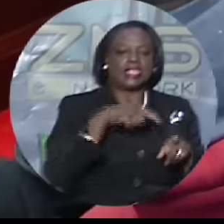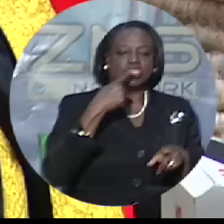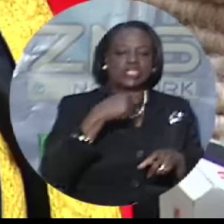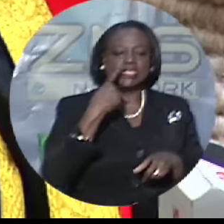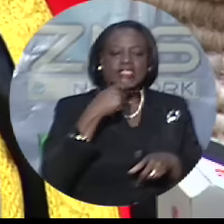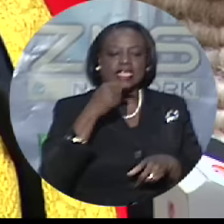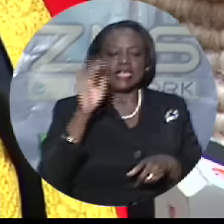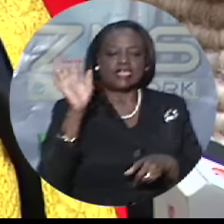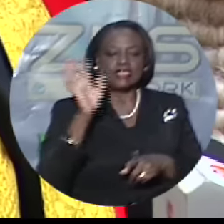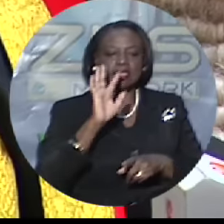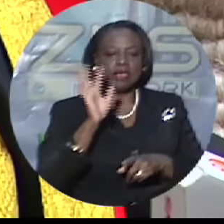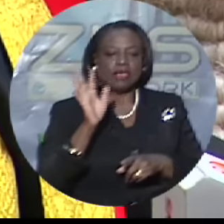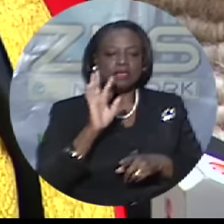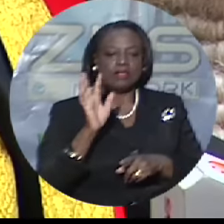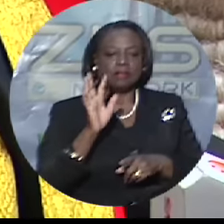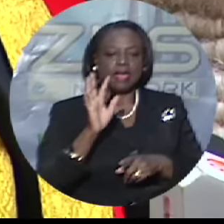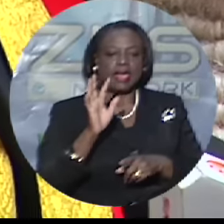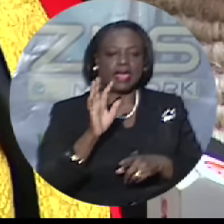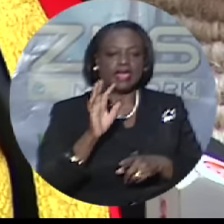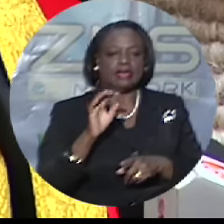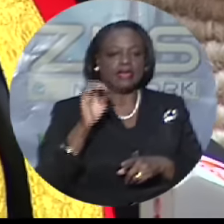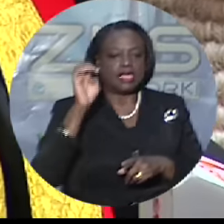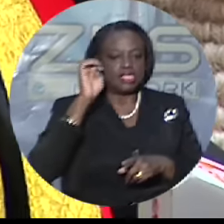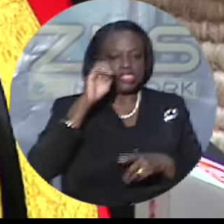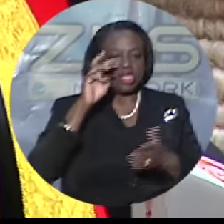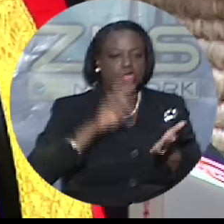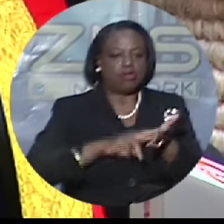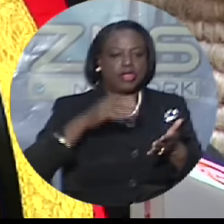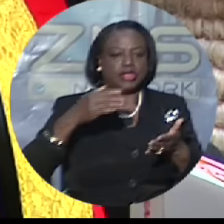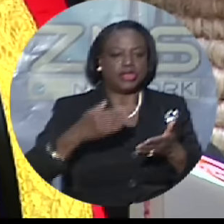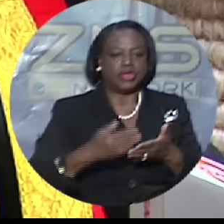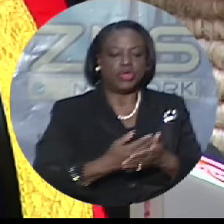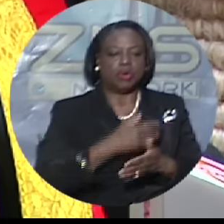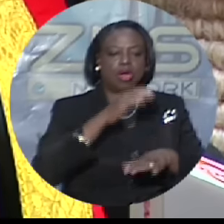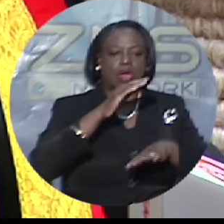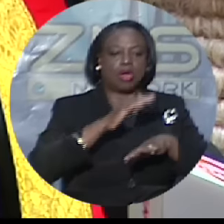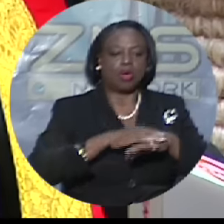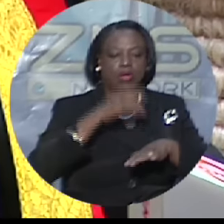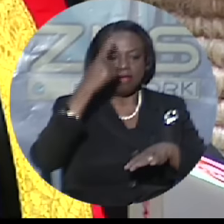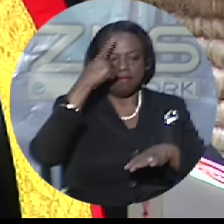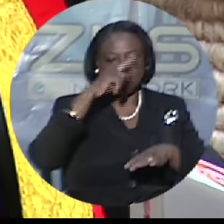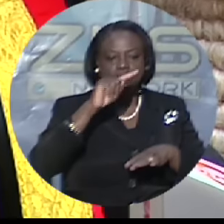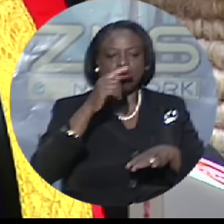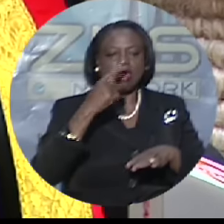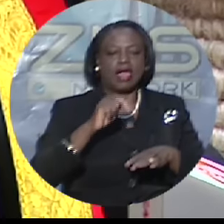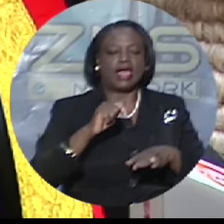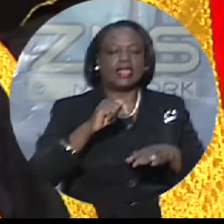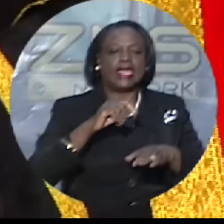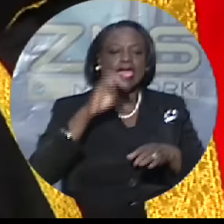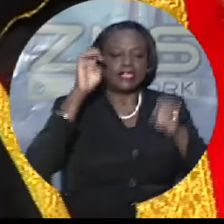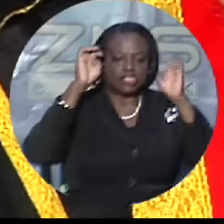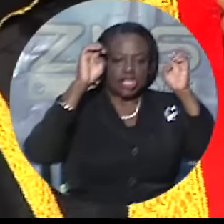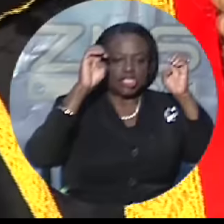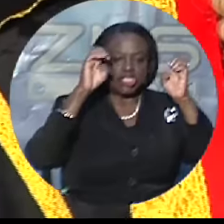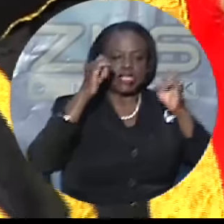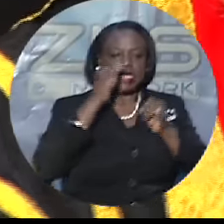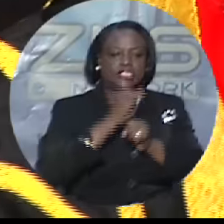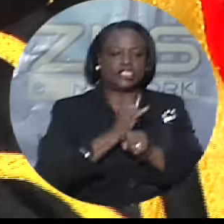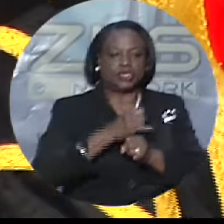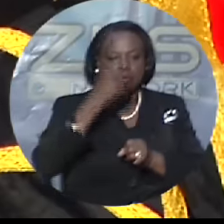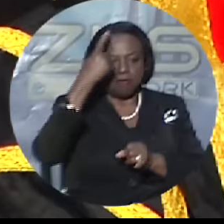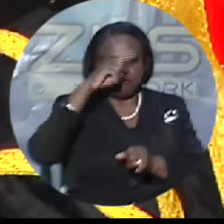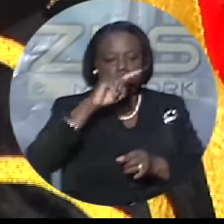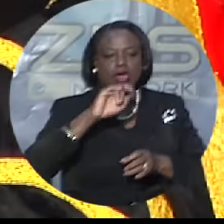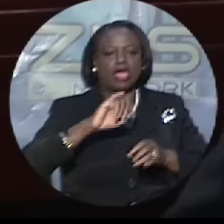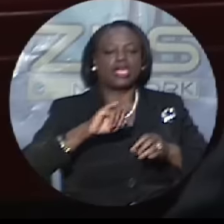of Appeal President renewed a call for the establishment of a judicial education institute for judges. She also focused on